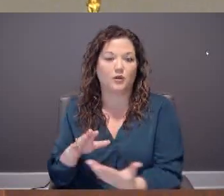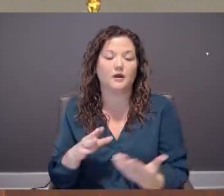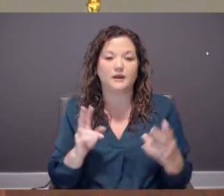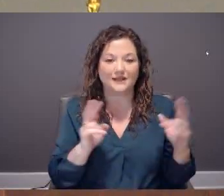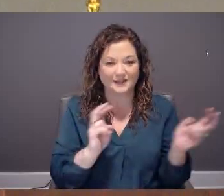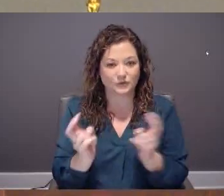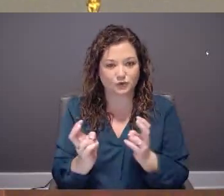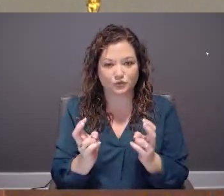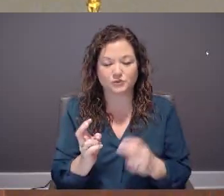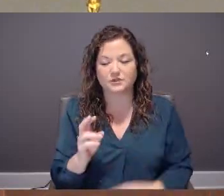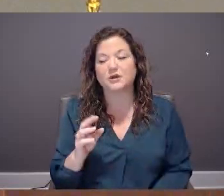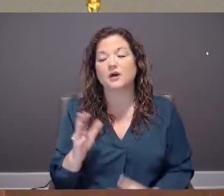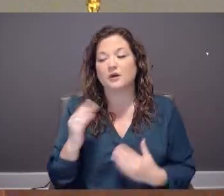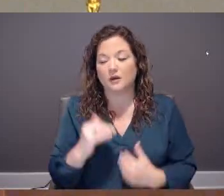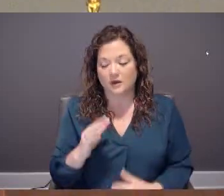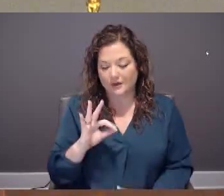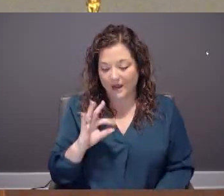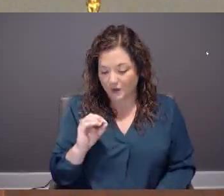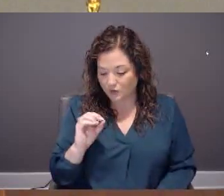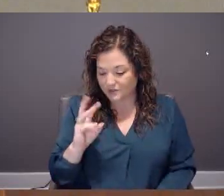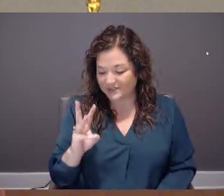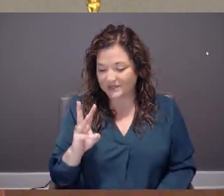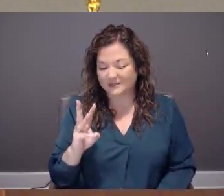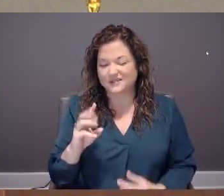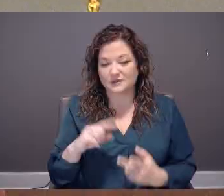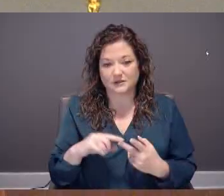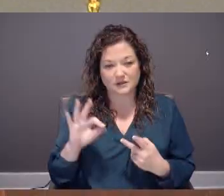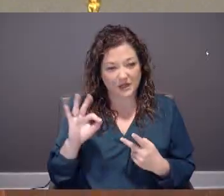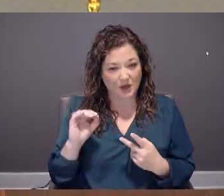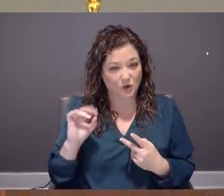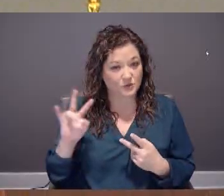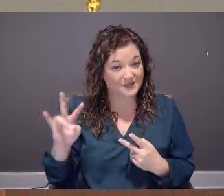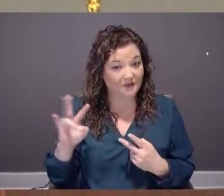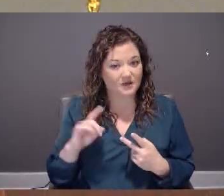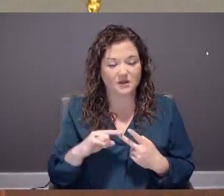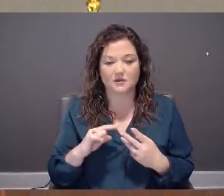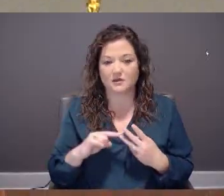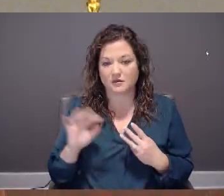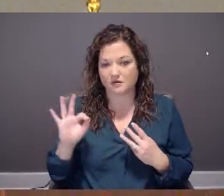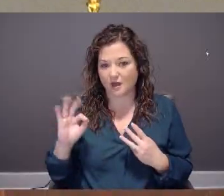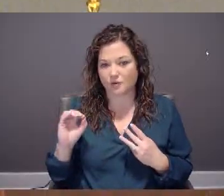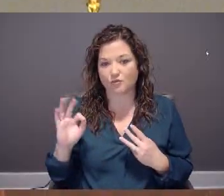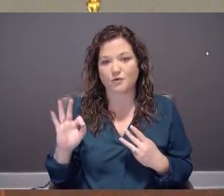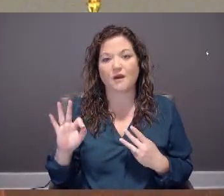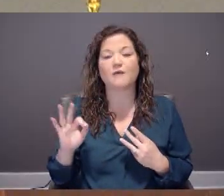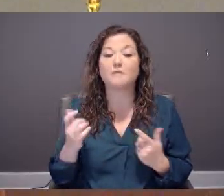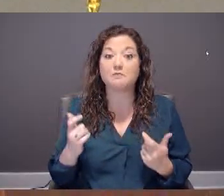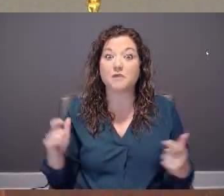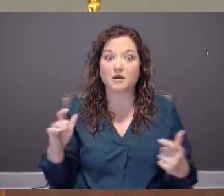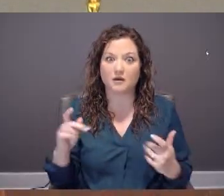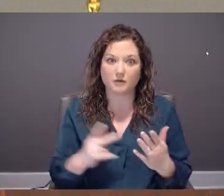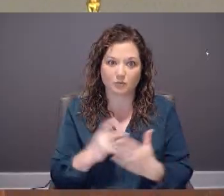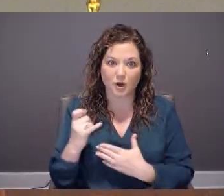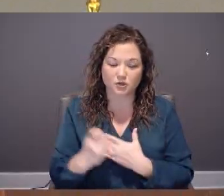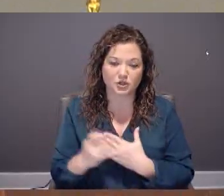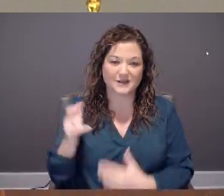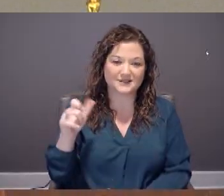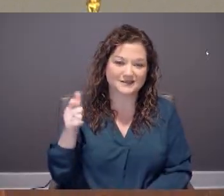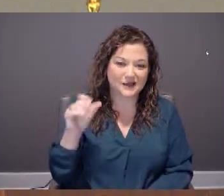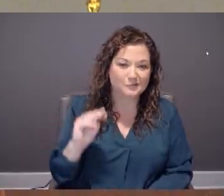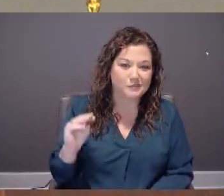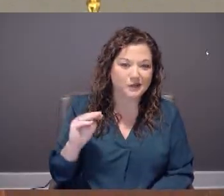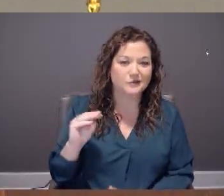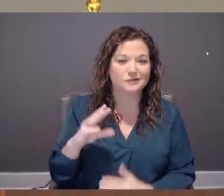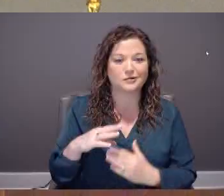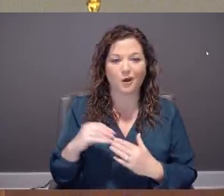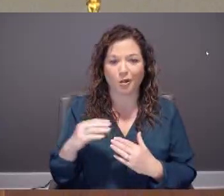906, 907, and 909, big projects, $10 million projects with water lines to the industrial